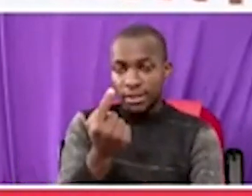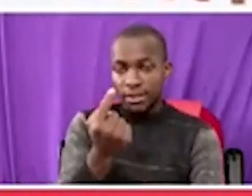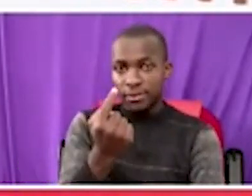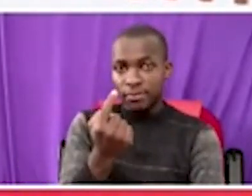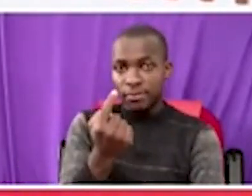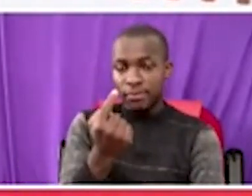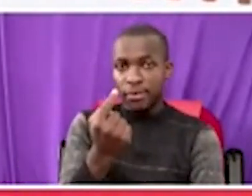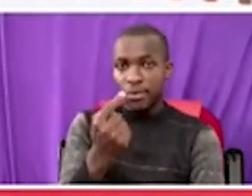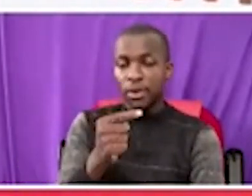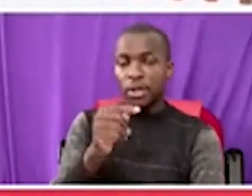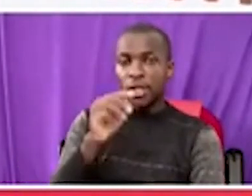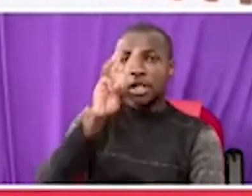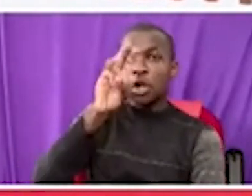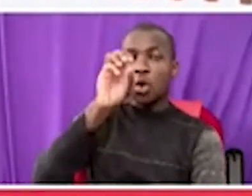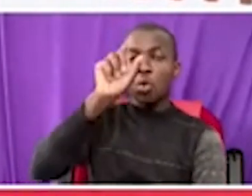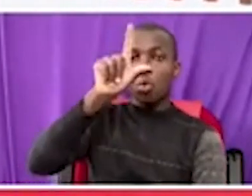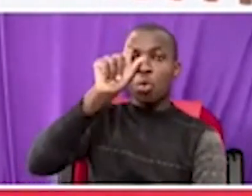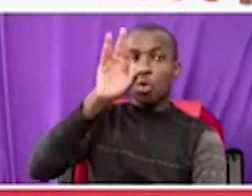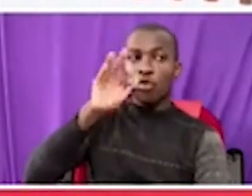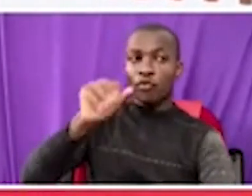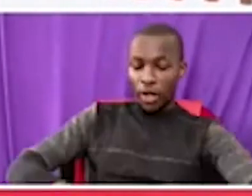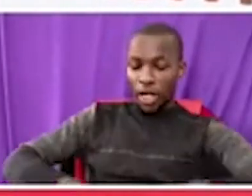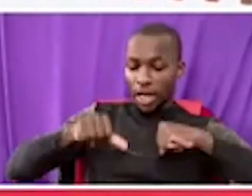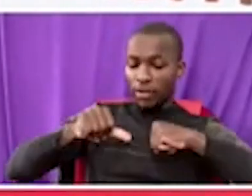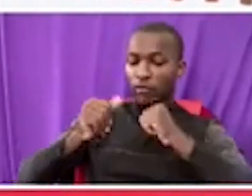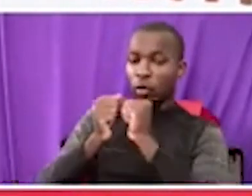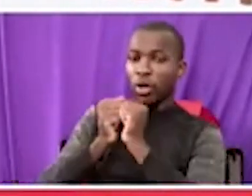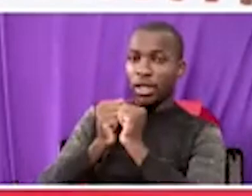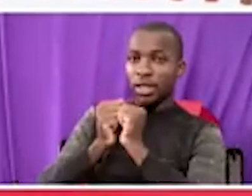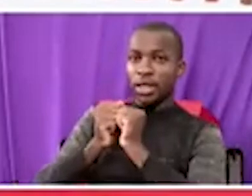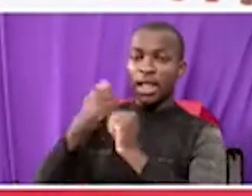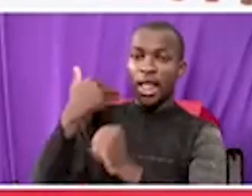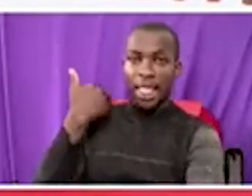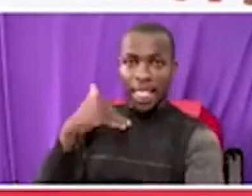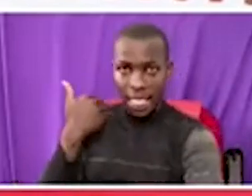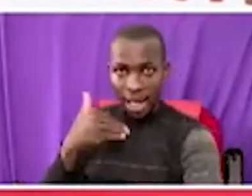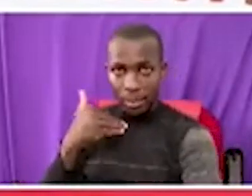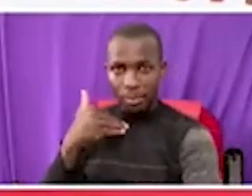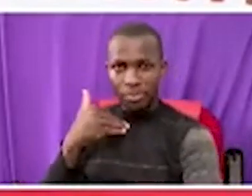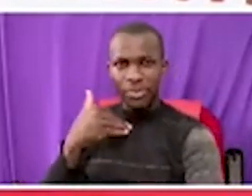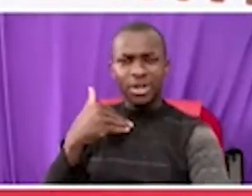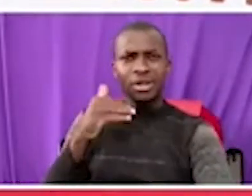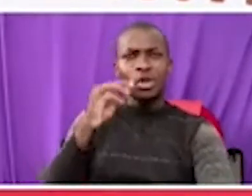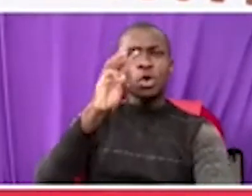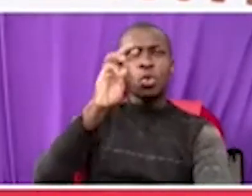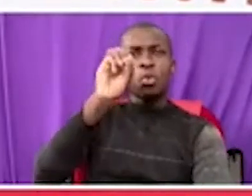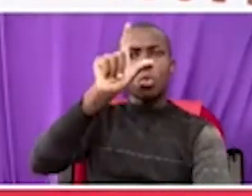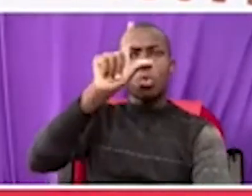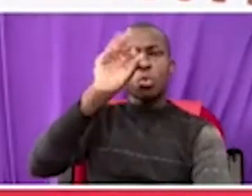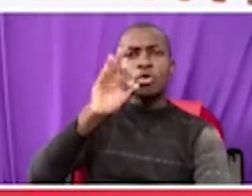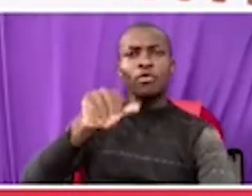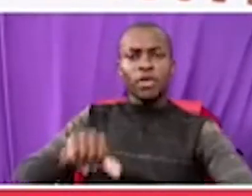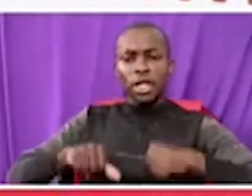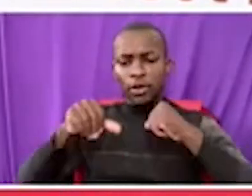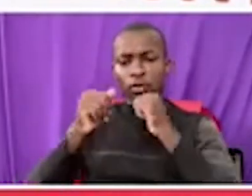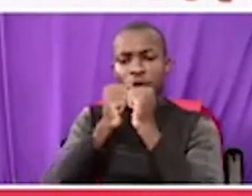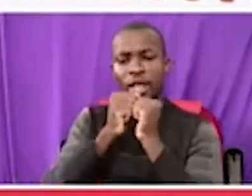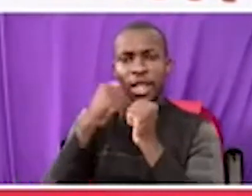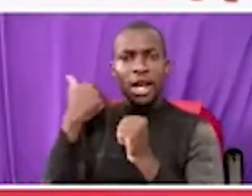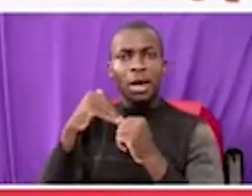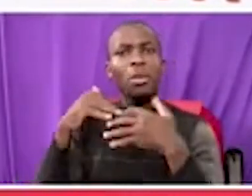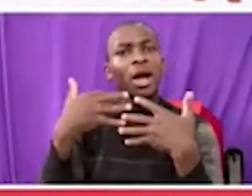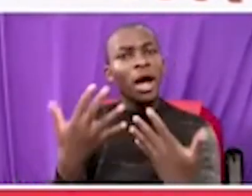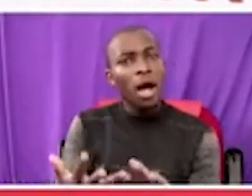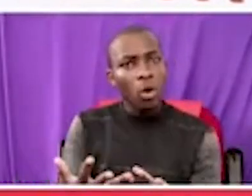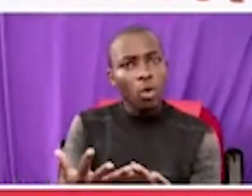wolf will live with the lamb. Wolves don't live with lambs. Wolves